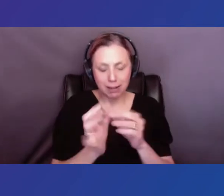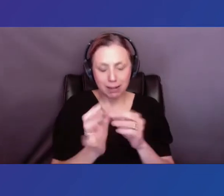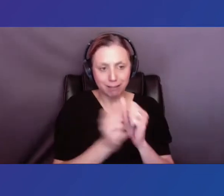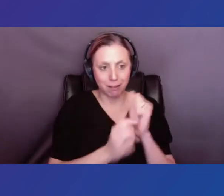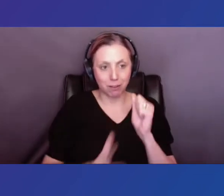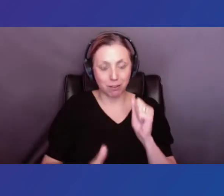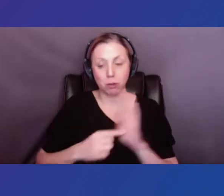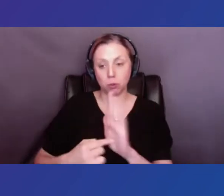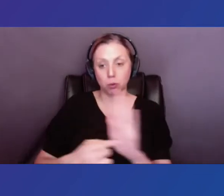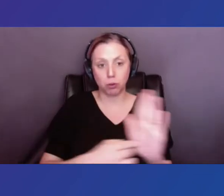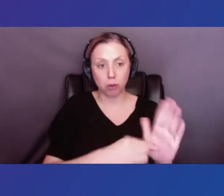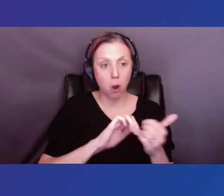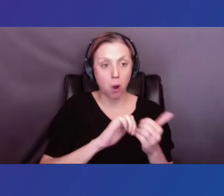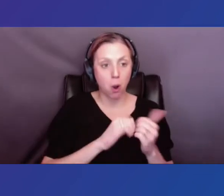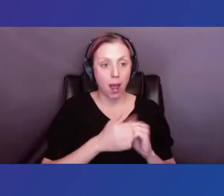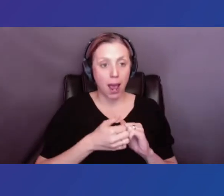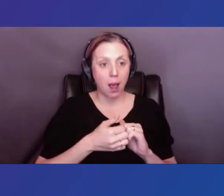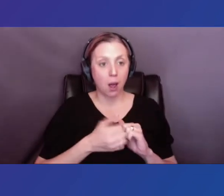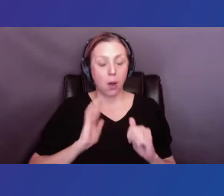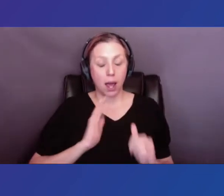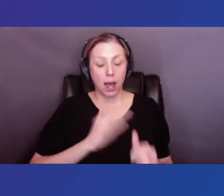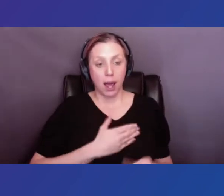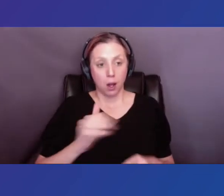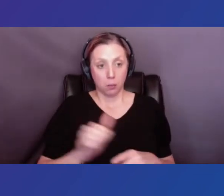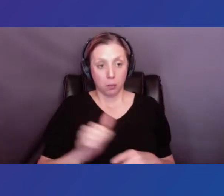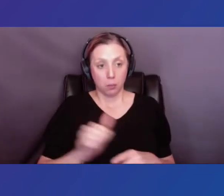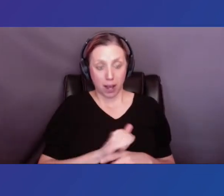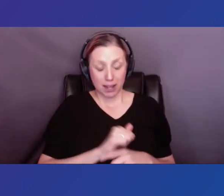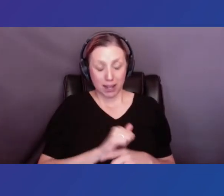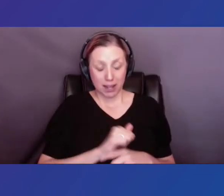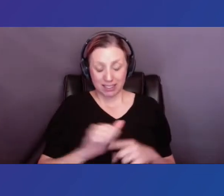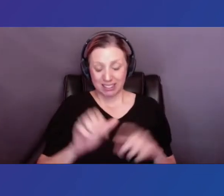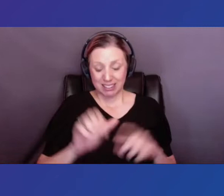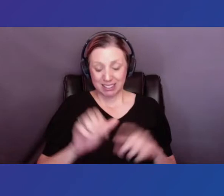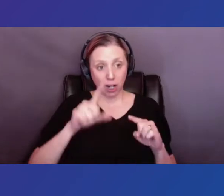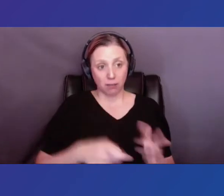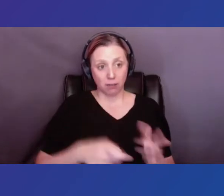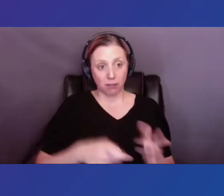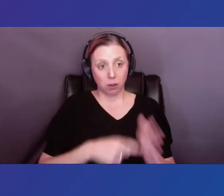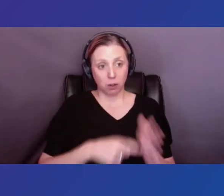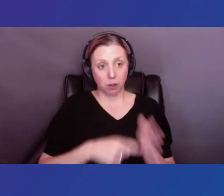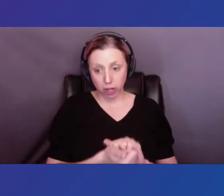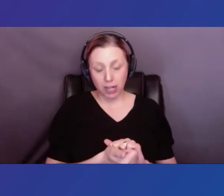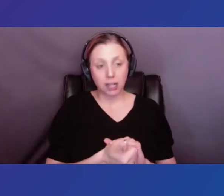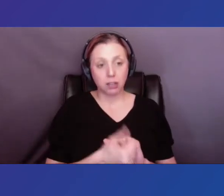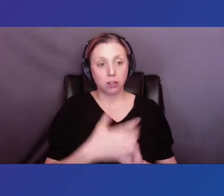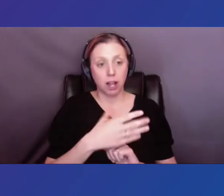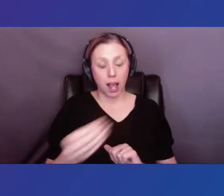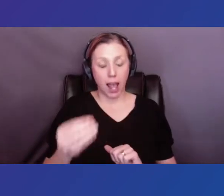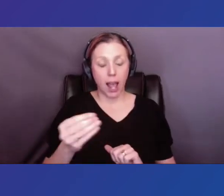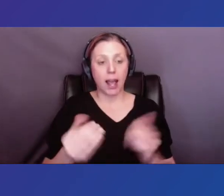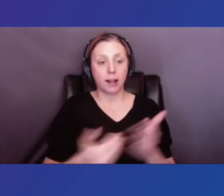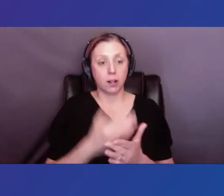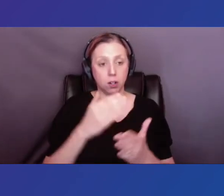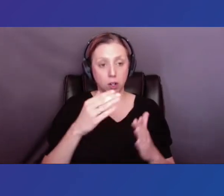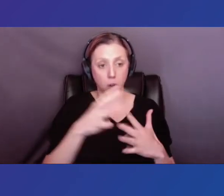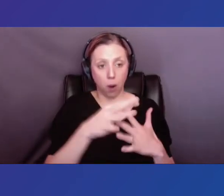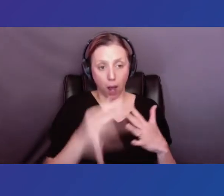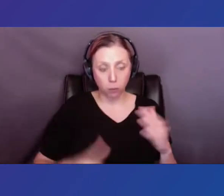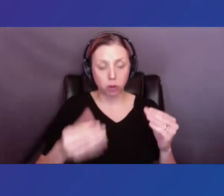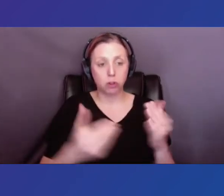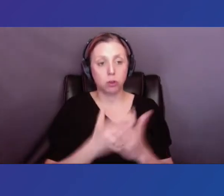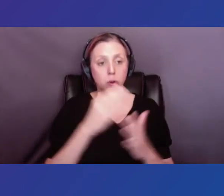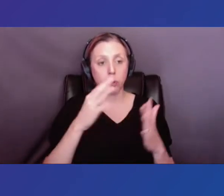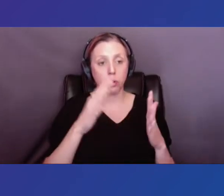ways that our practices are harmful and need to change, and to reveal new options and new models for people,